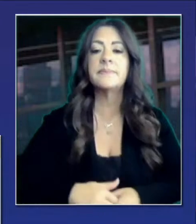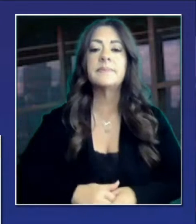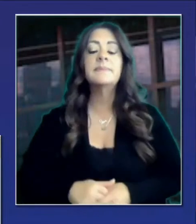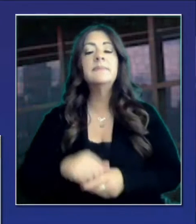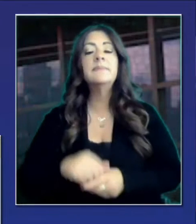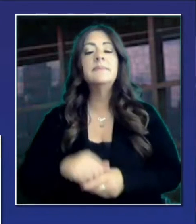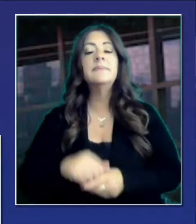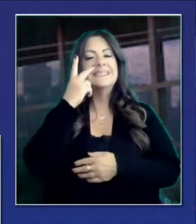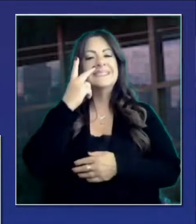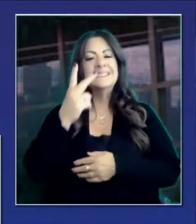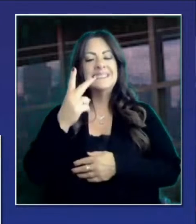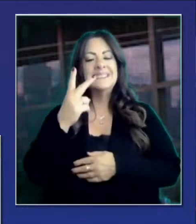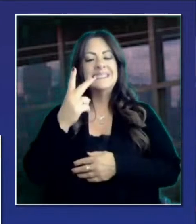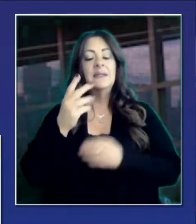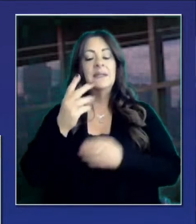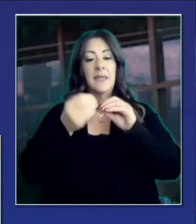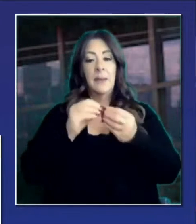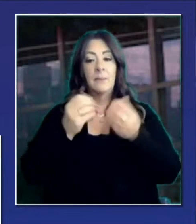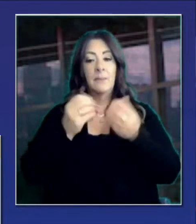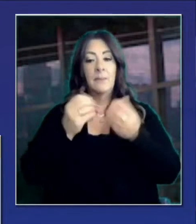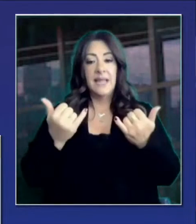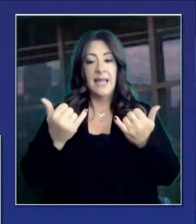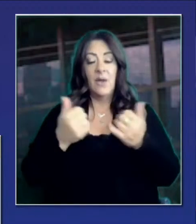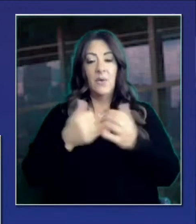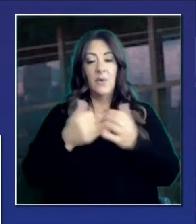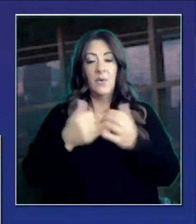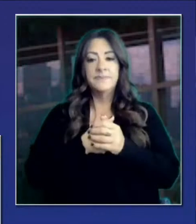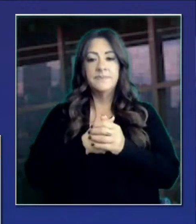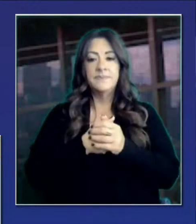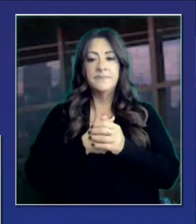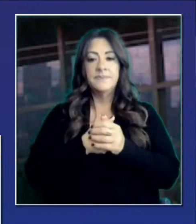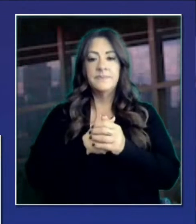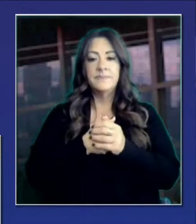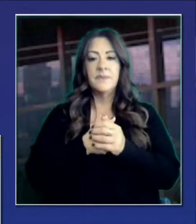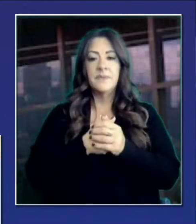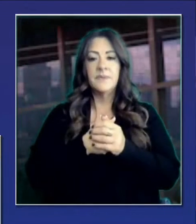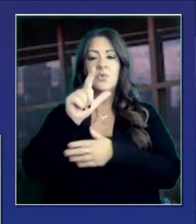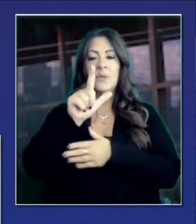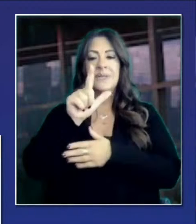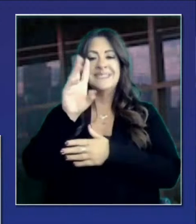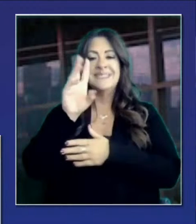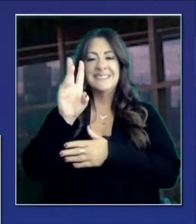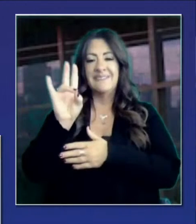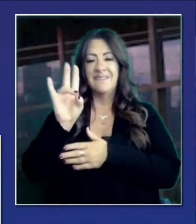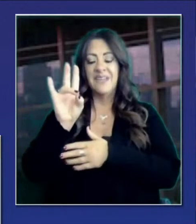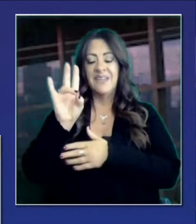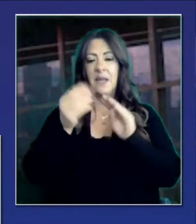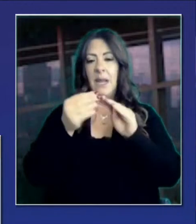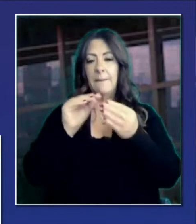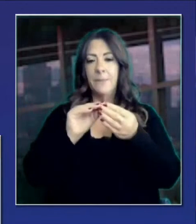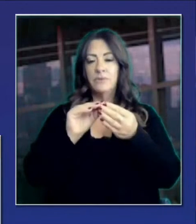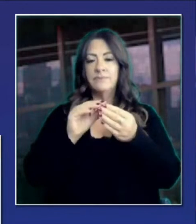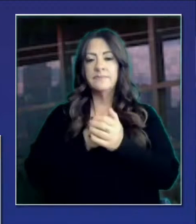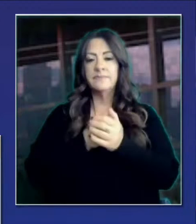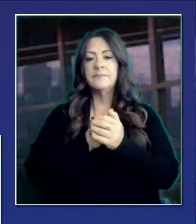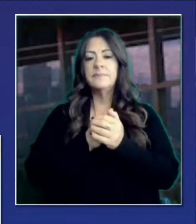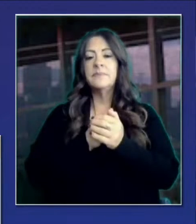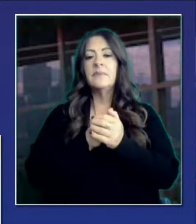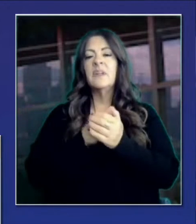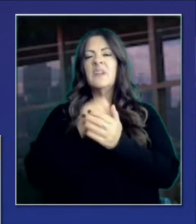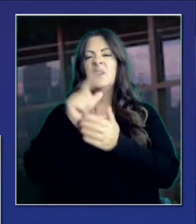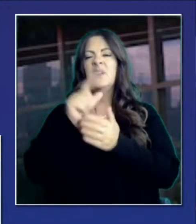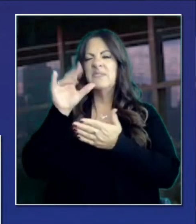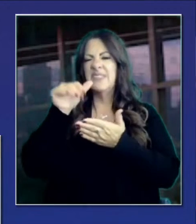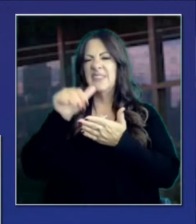to case numbers. You can see the 27,000 number. That's reflected on over 400,000